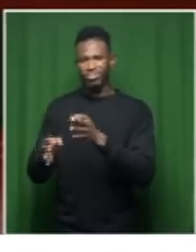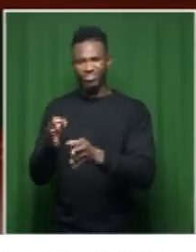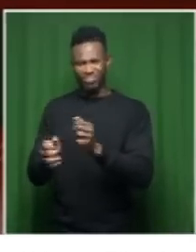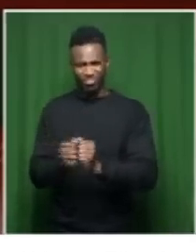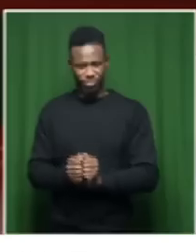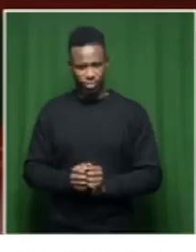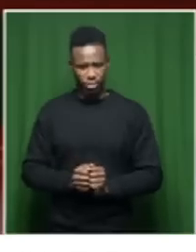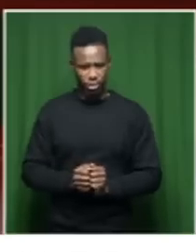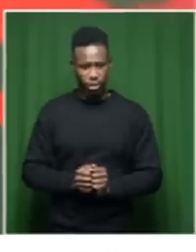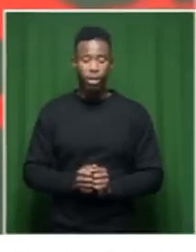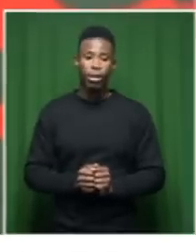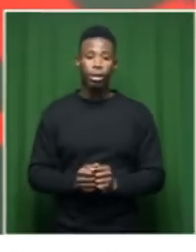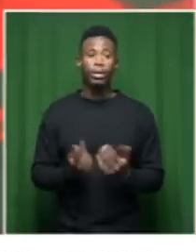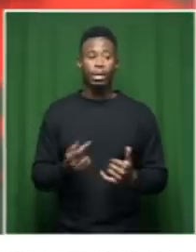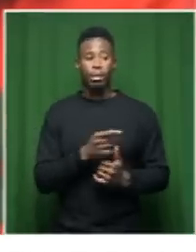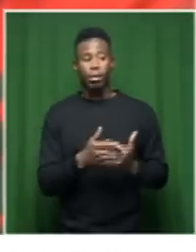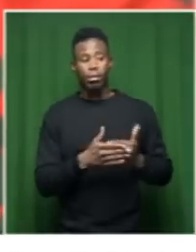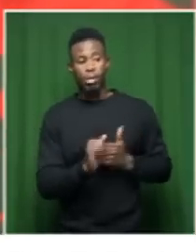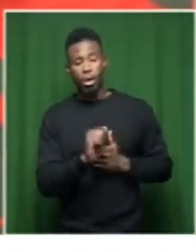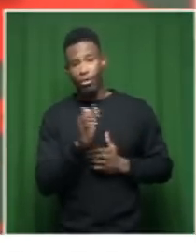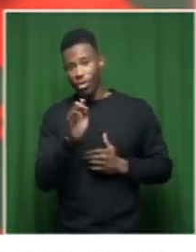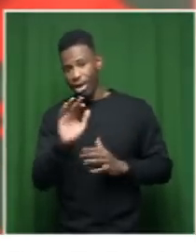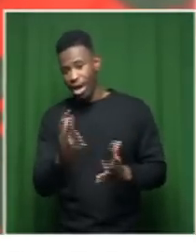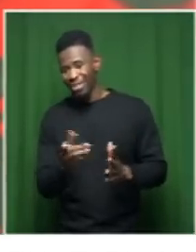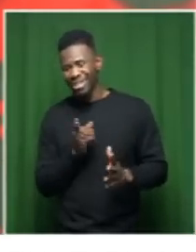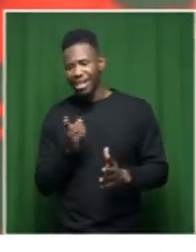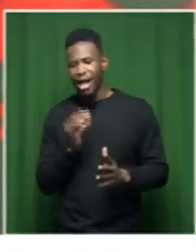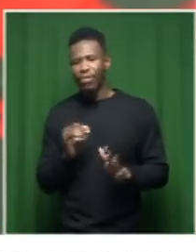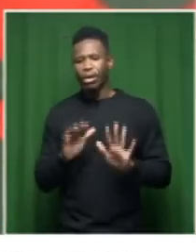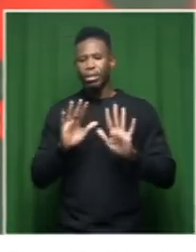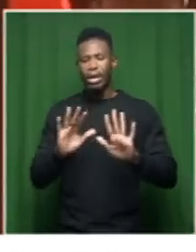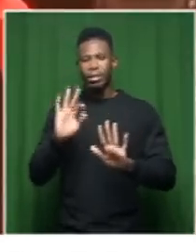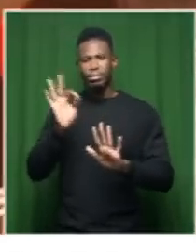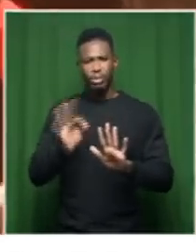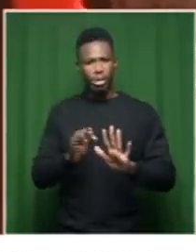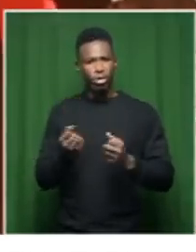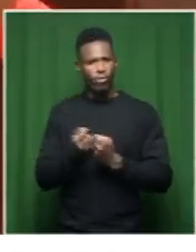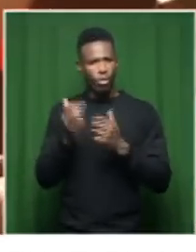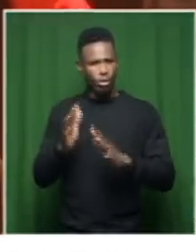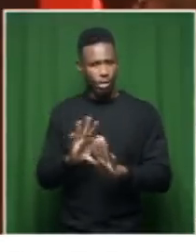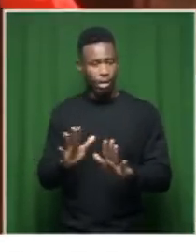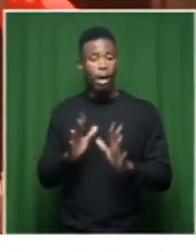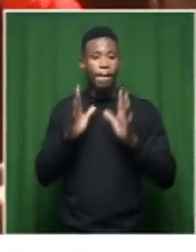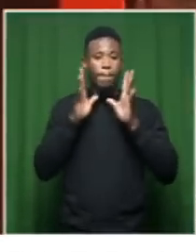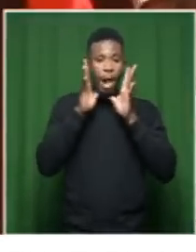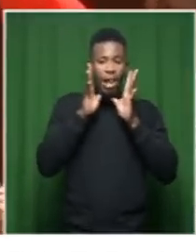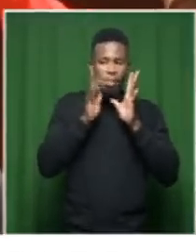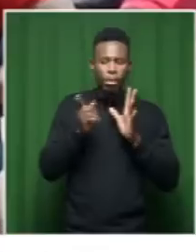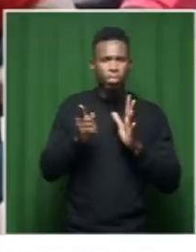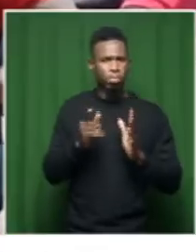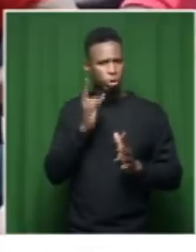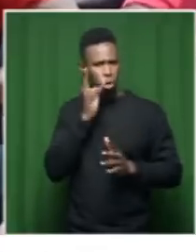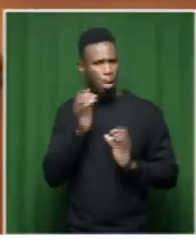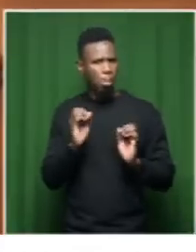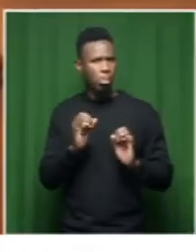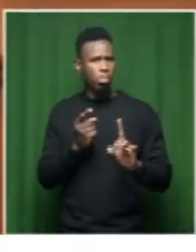metros. Looking at the future, although the party only carries 10% of voter support, Julius Malema has not been shy about